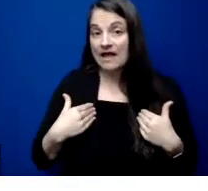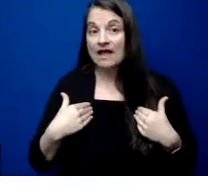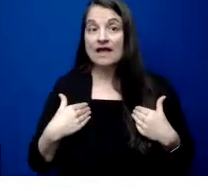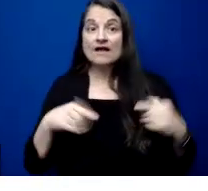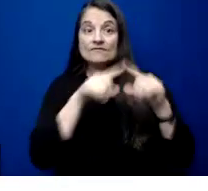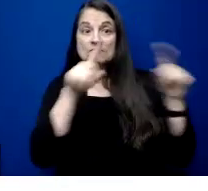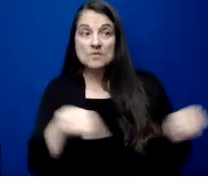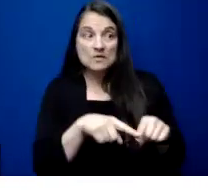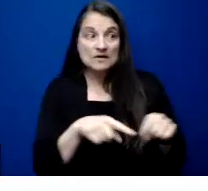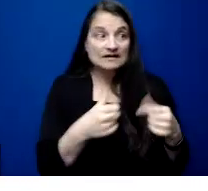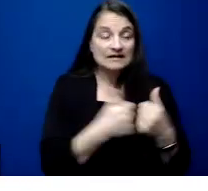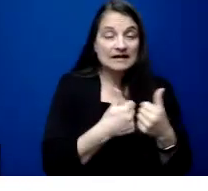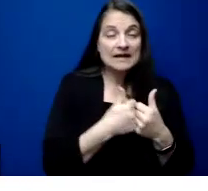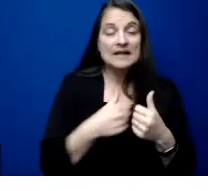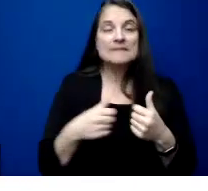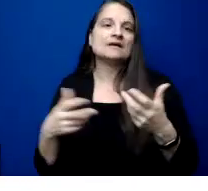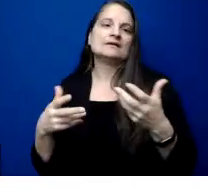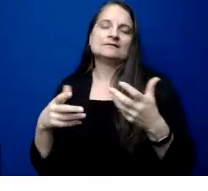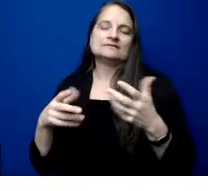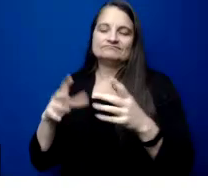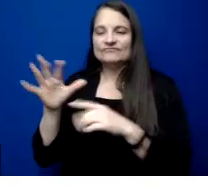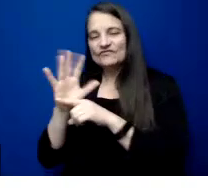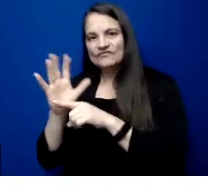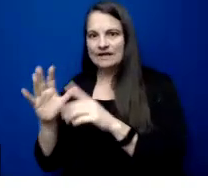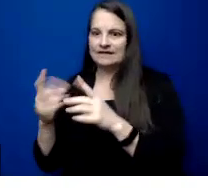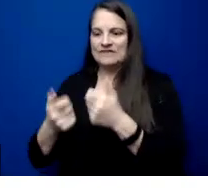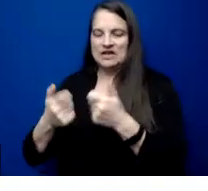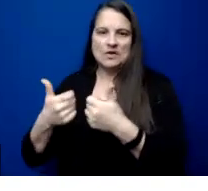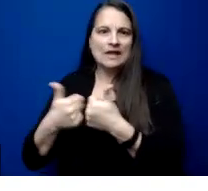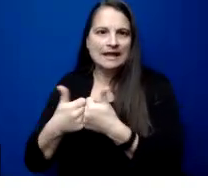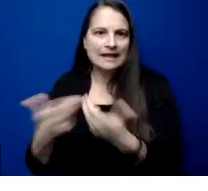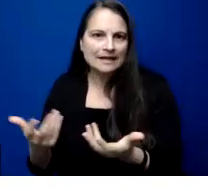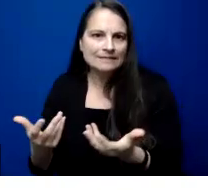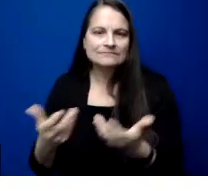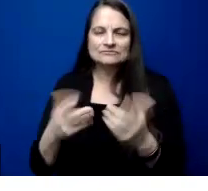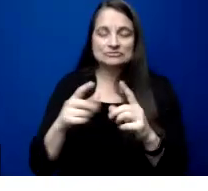game, or card game? If so, feel free to unmute or type in the chat.